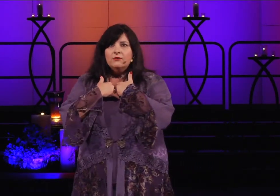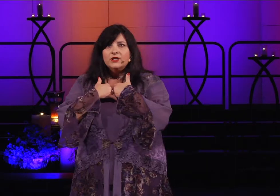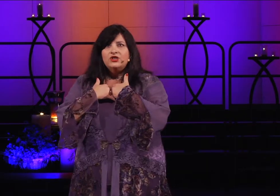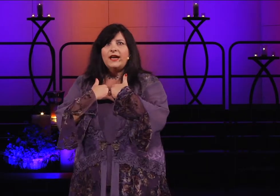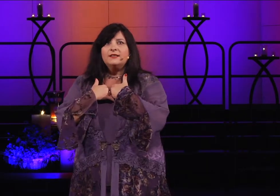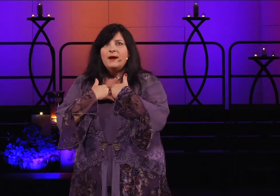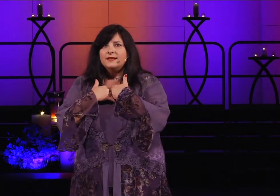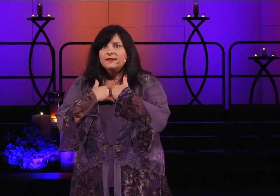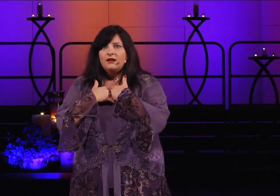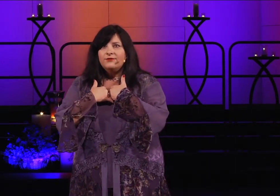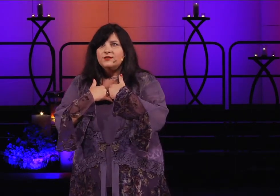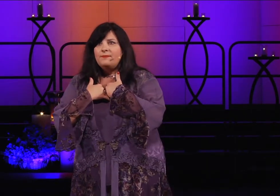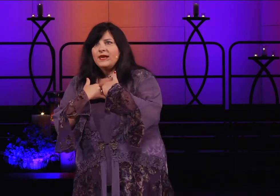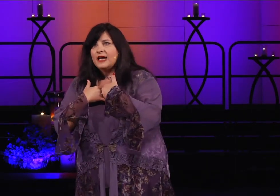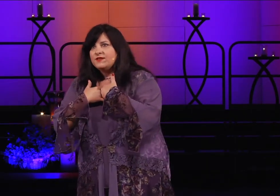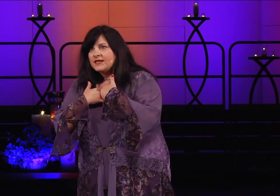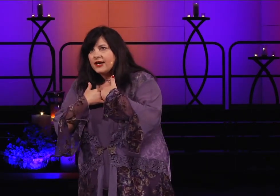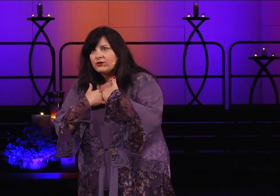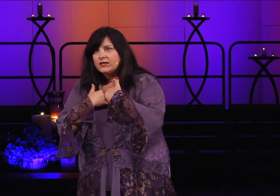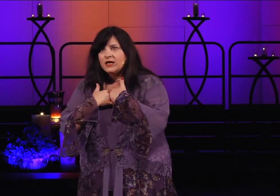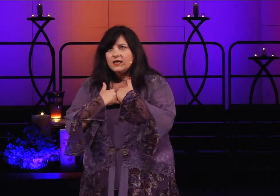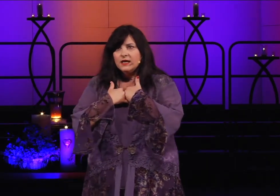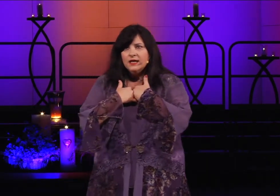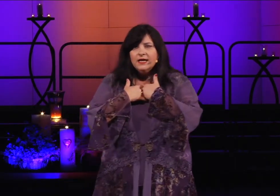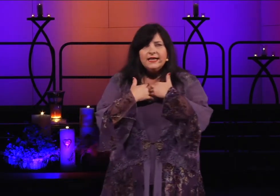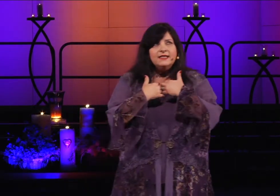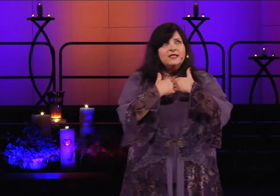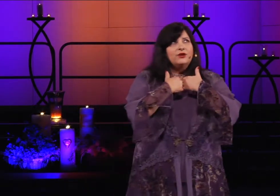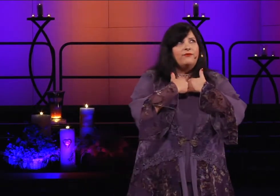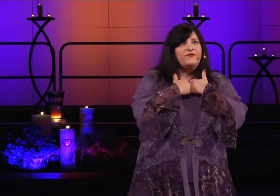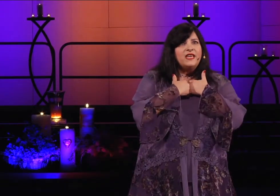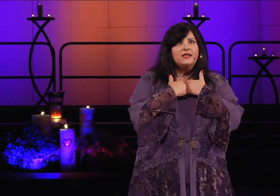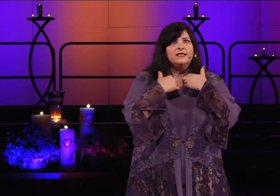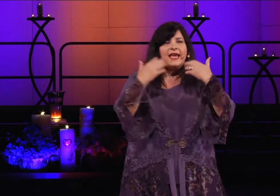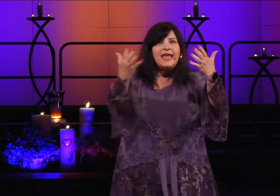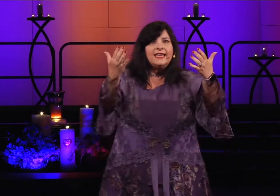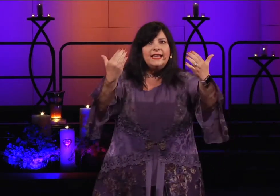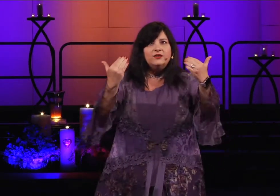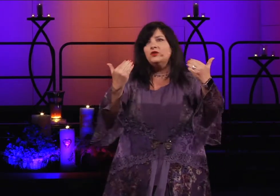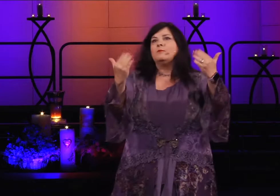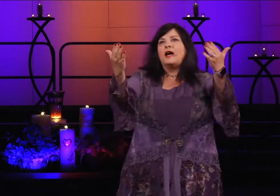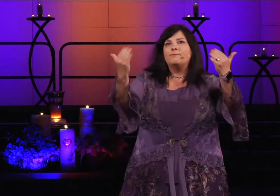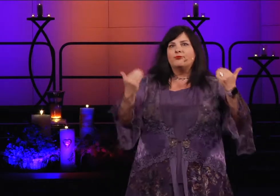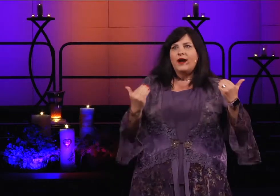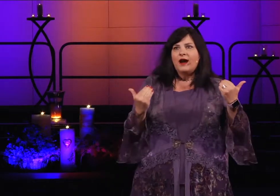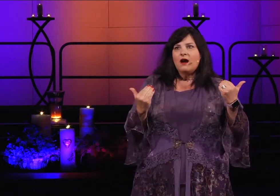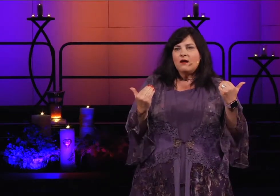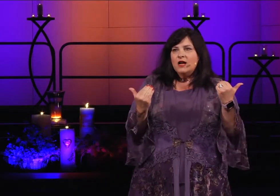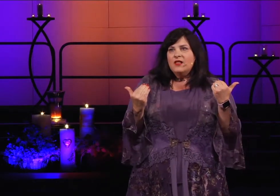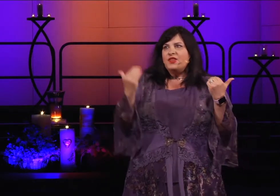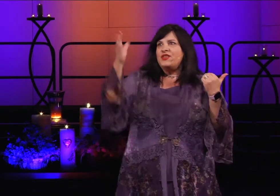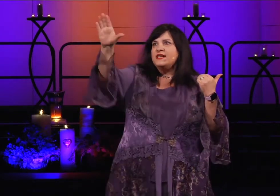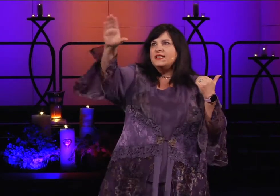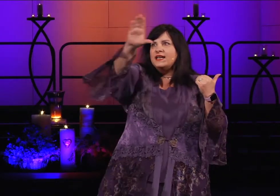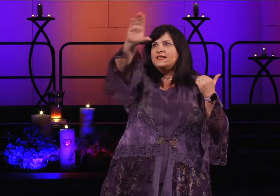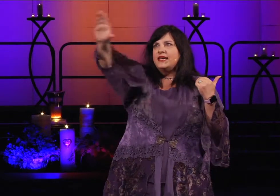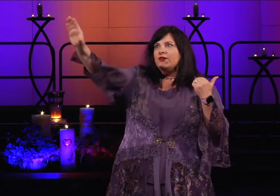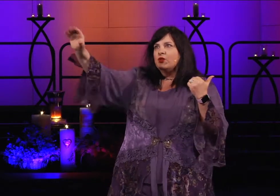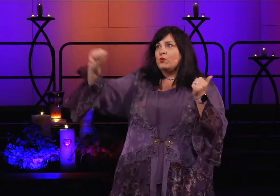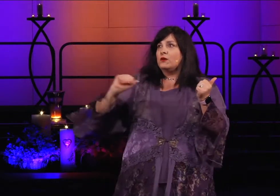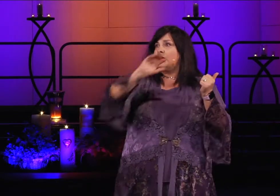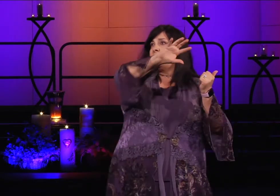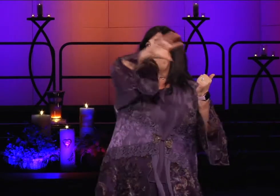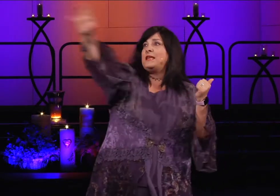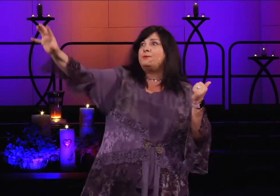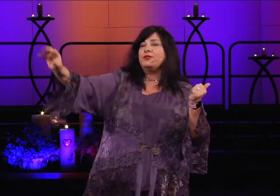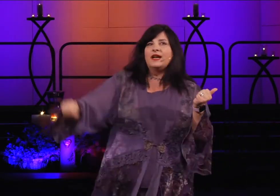to reject myself for something I've said or done, is to feel and take into my prayer the things that I see out